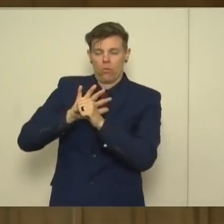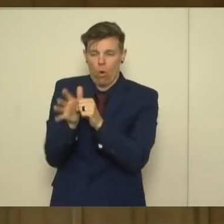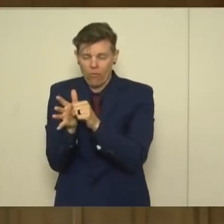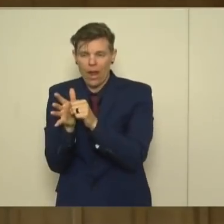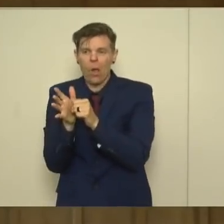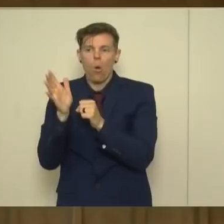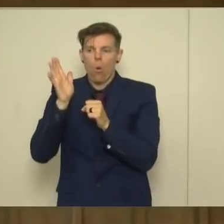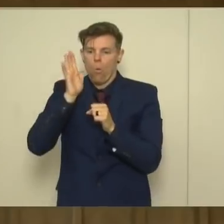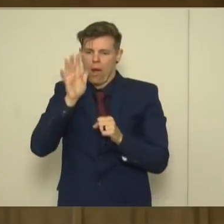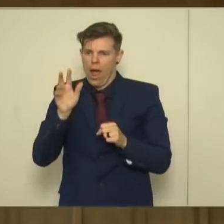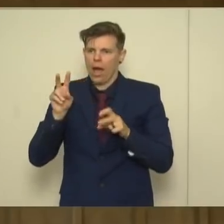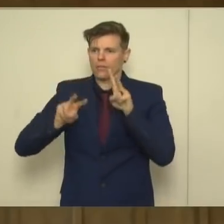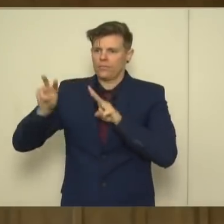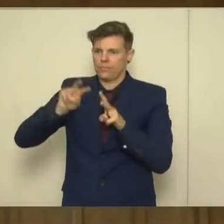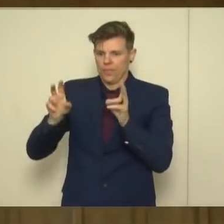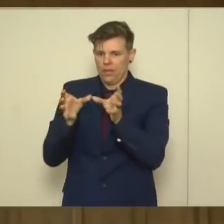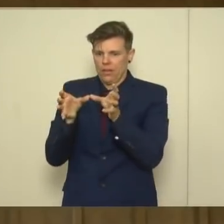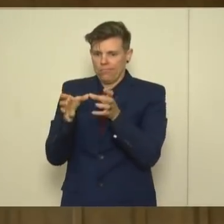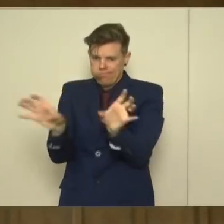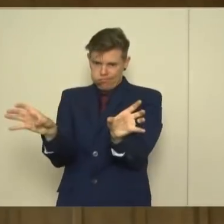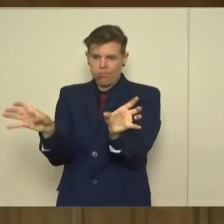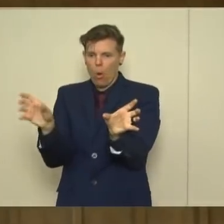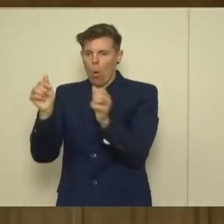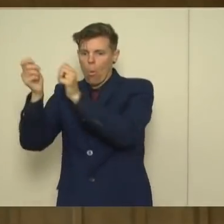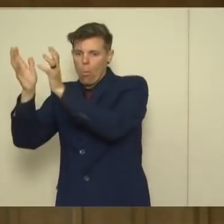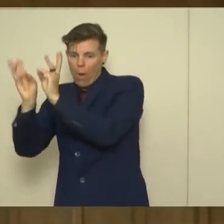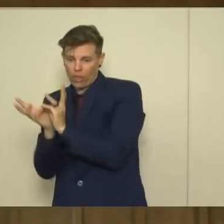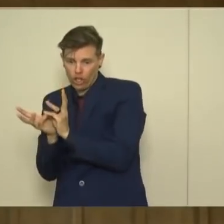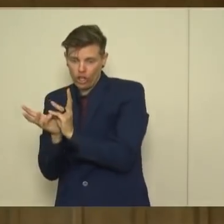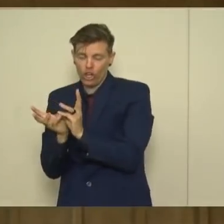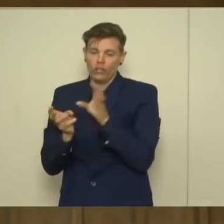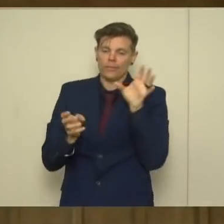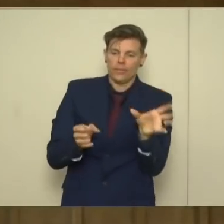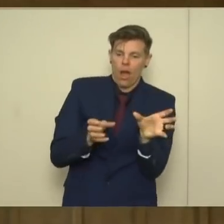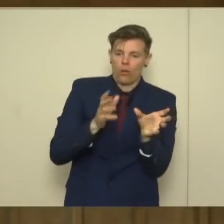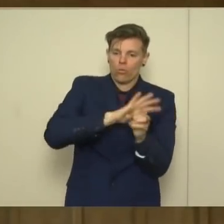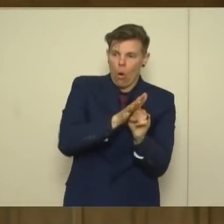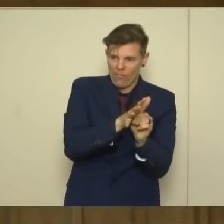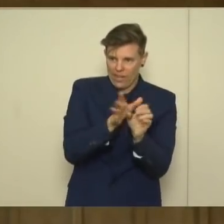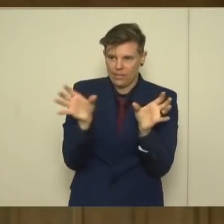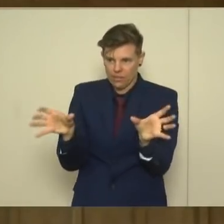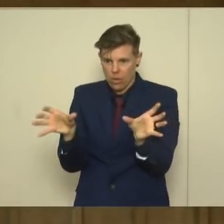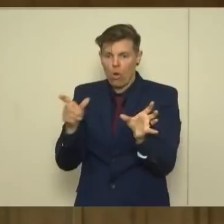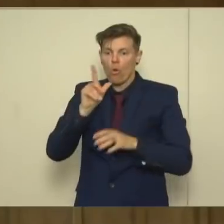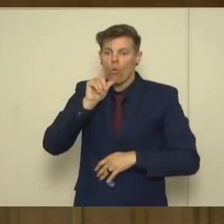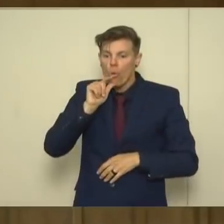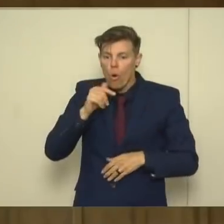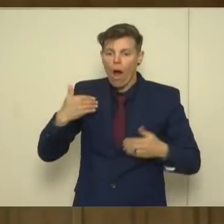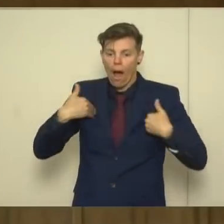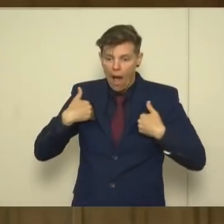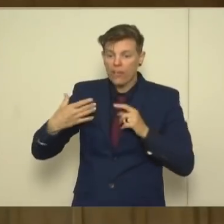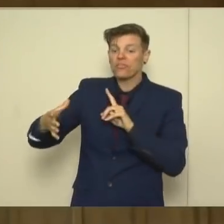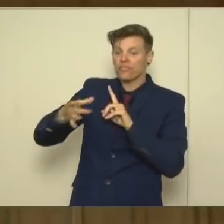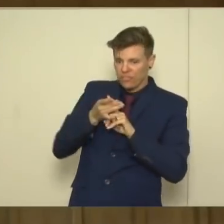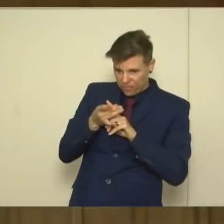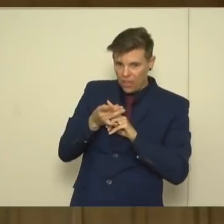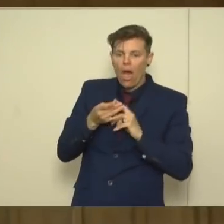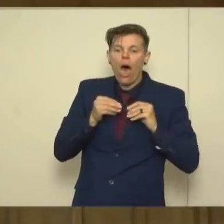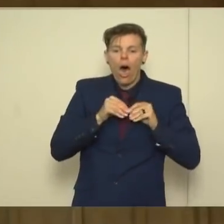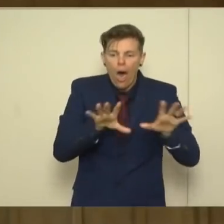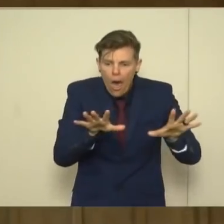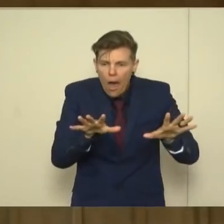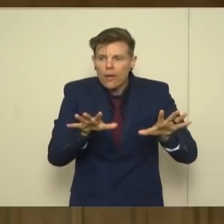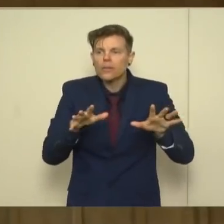people who have the virus to people who are not immune to it, and so. But we don't have a consistent